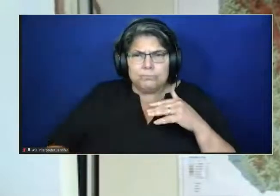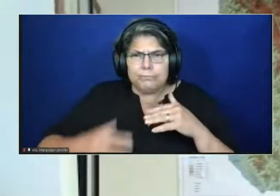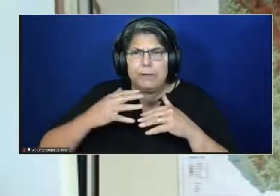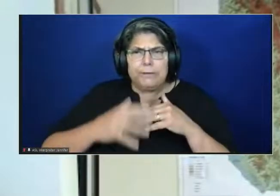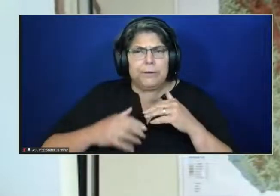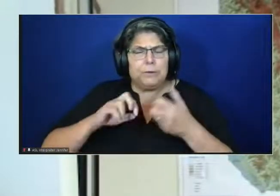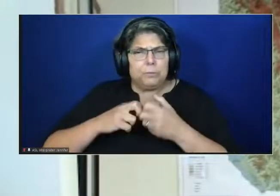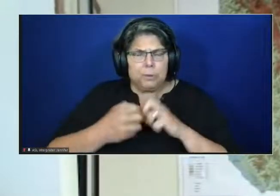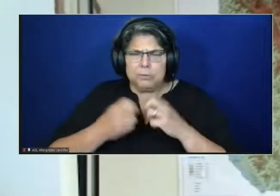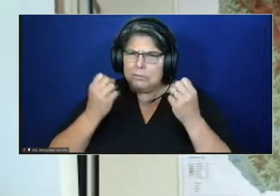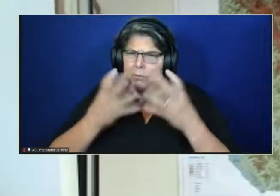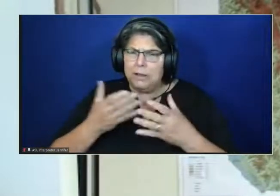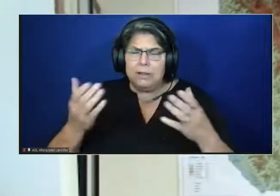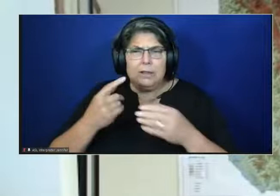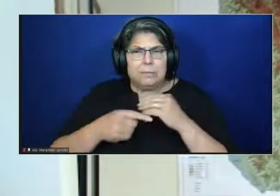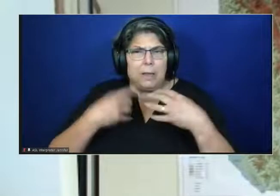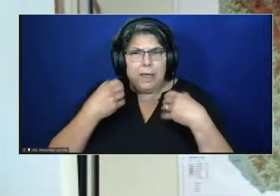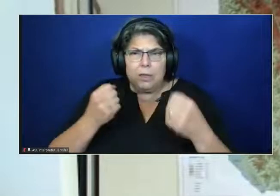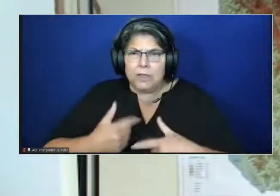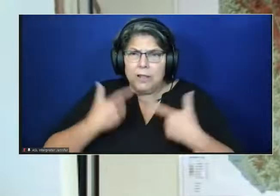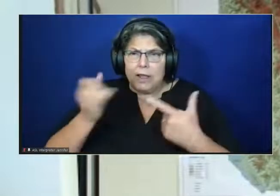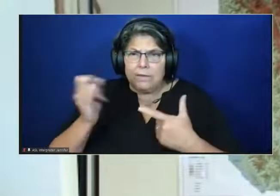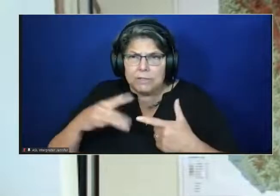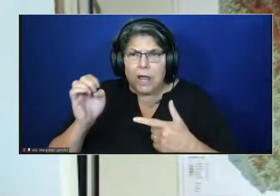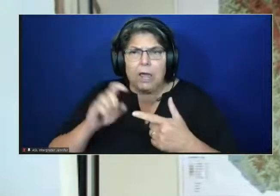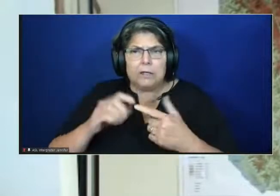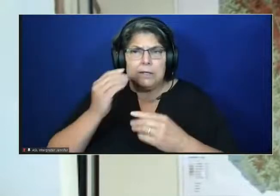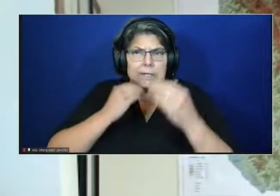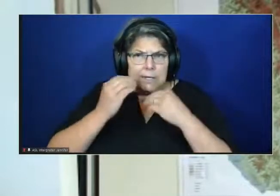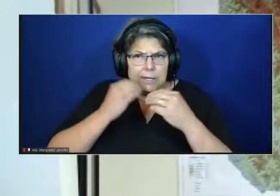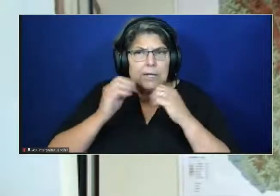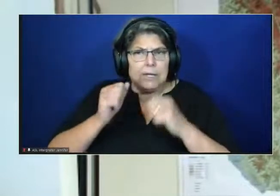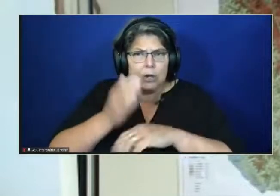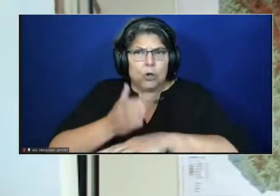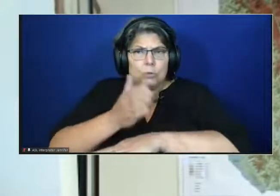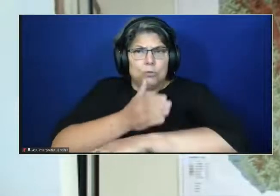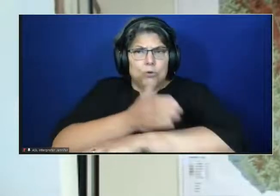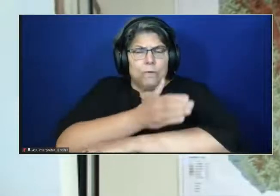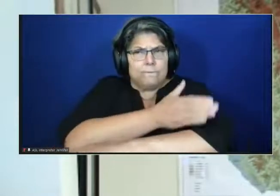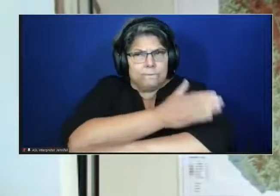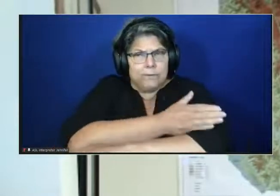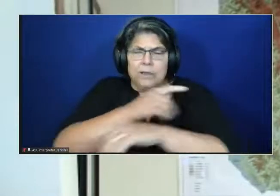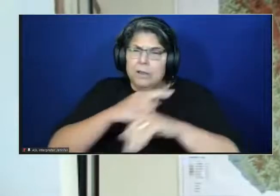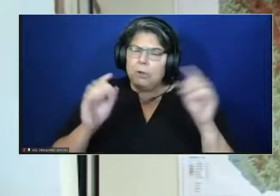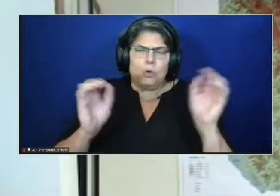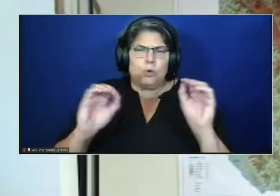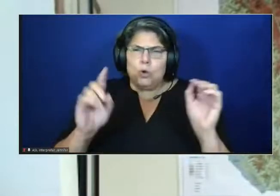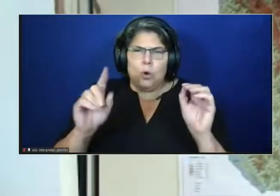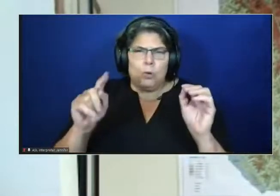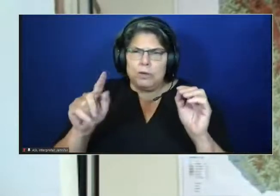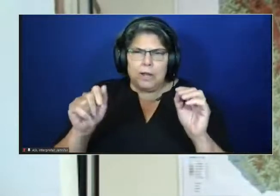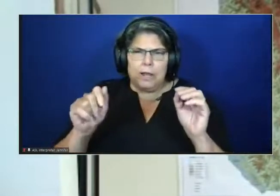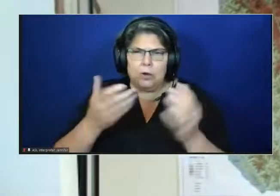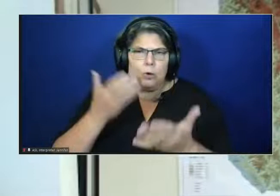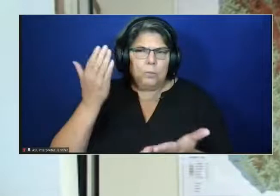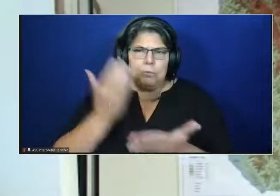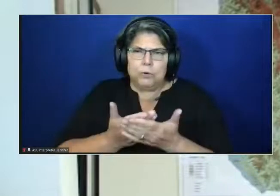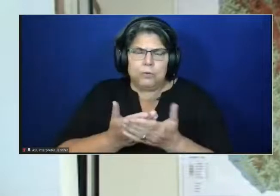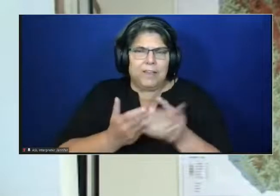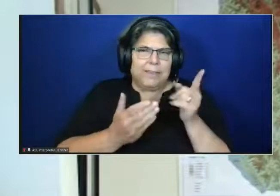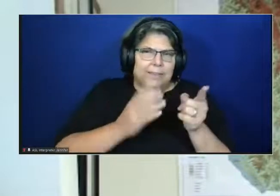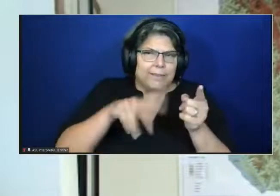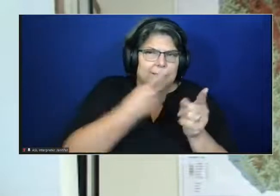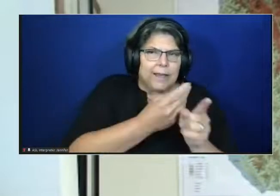healthy lifestyles and eating can improve. But we don't have any data to say that this food or that